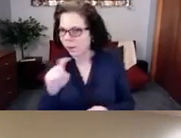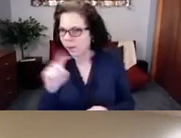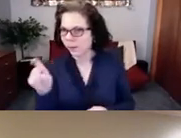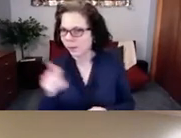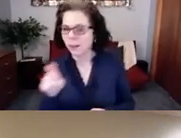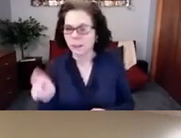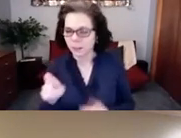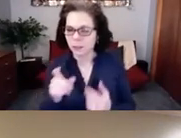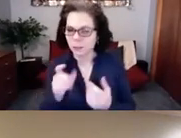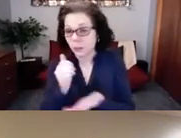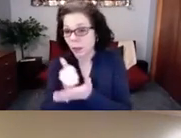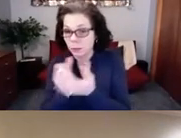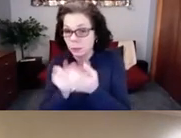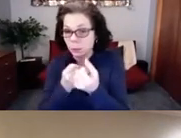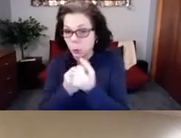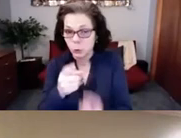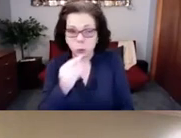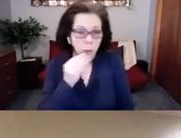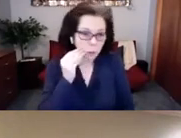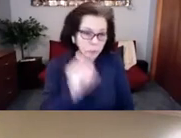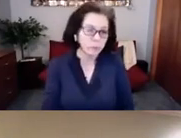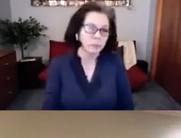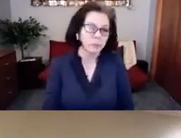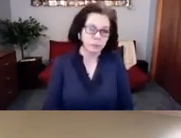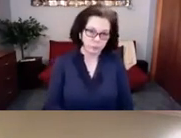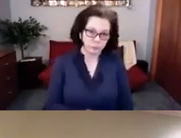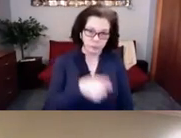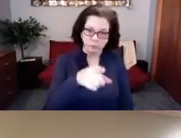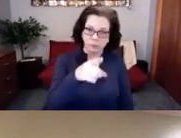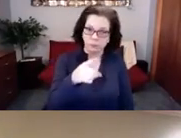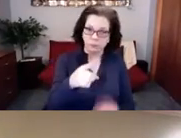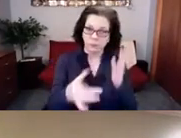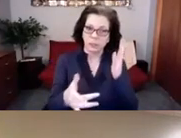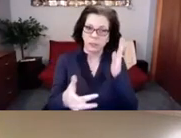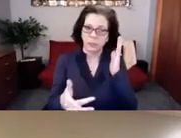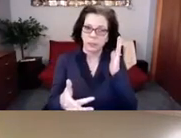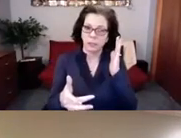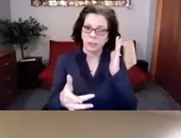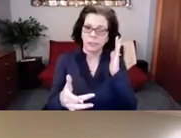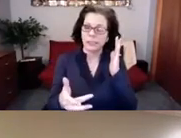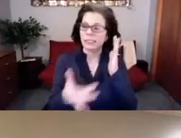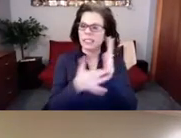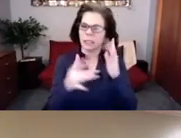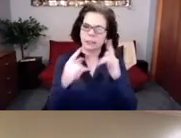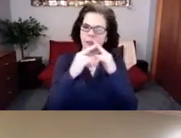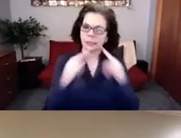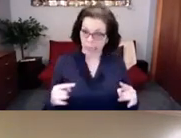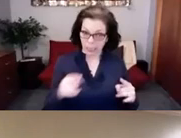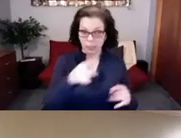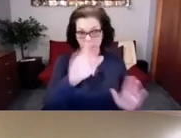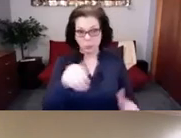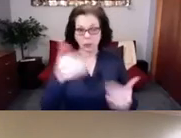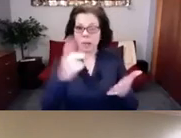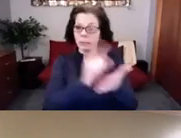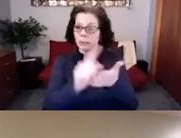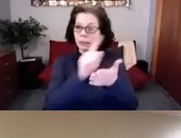you more at home. The Tech Tent resource provides an up-to-date weekly schedule of where our tech tent